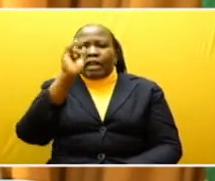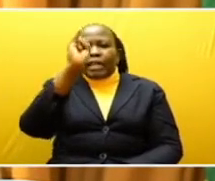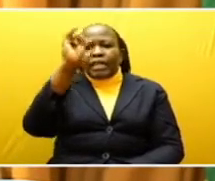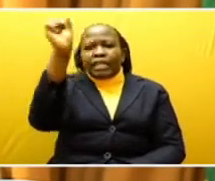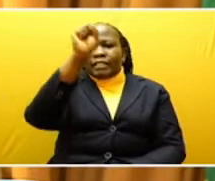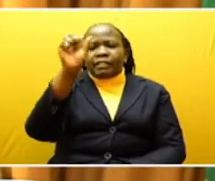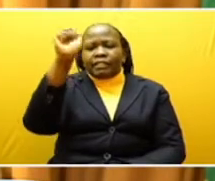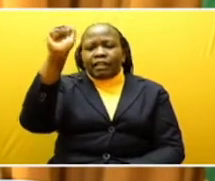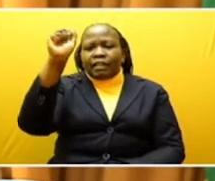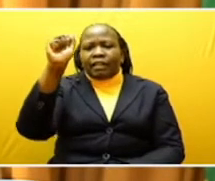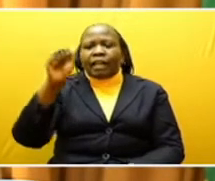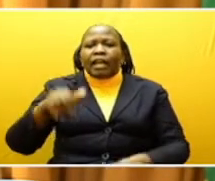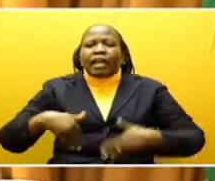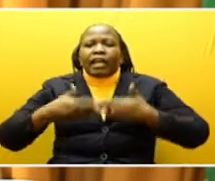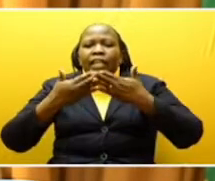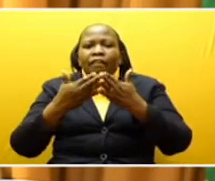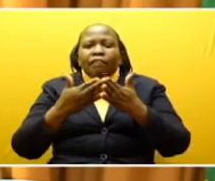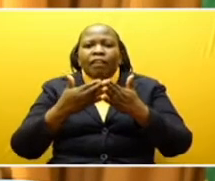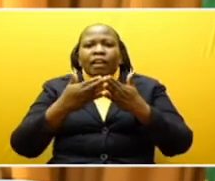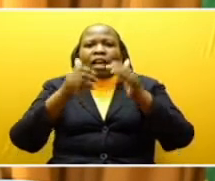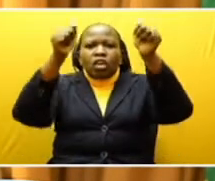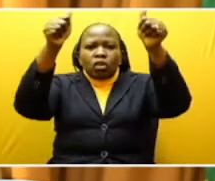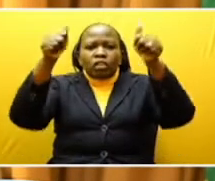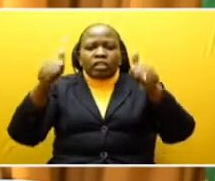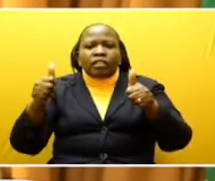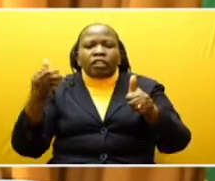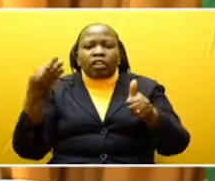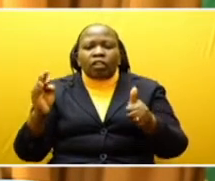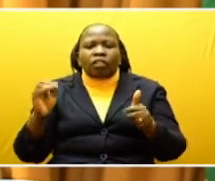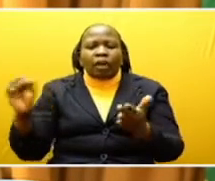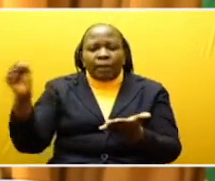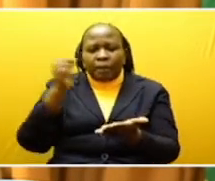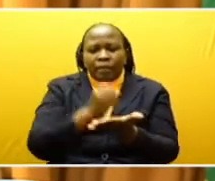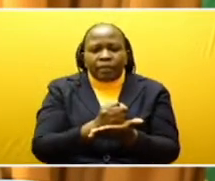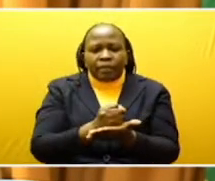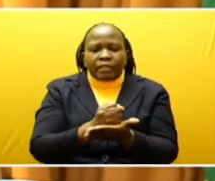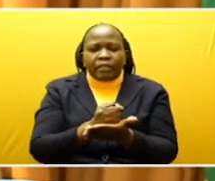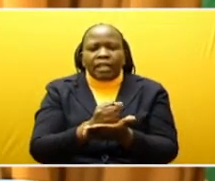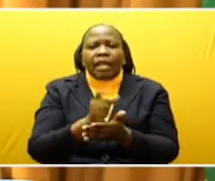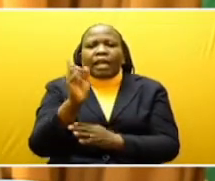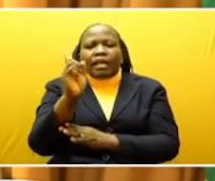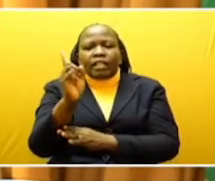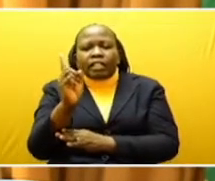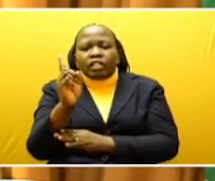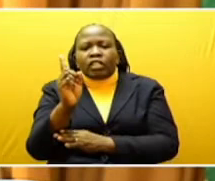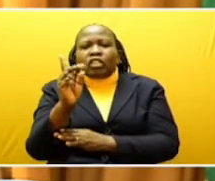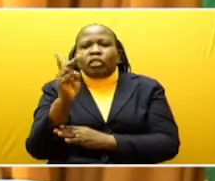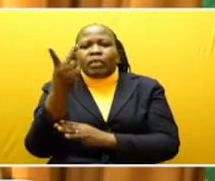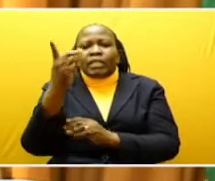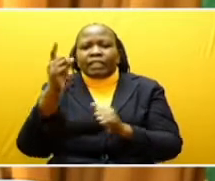notice of appointment of advocates that is dated the 26th August